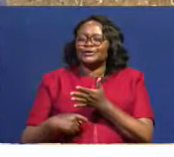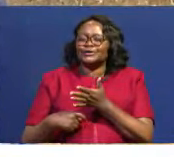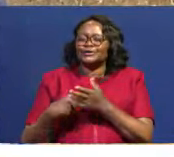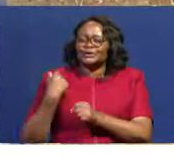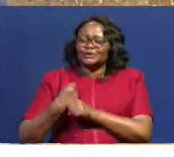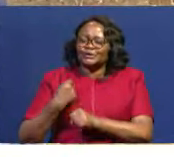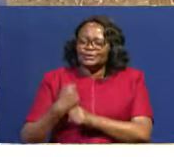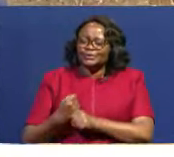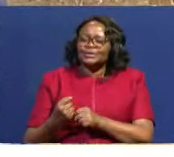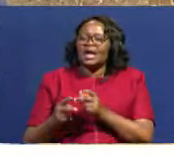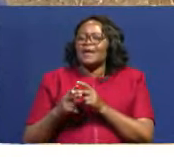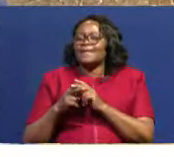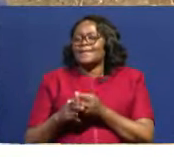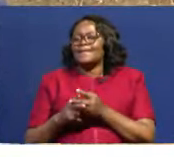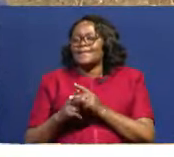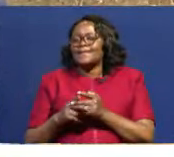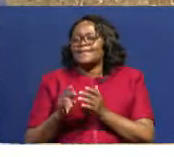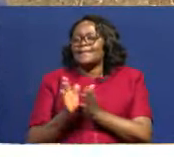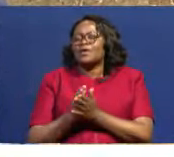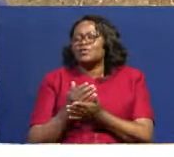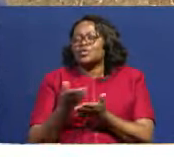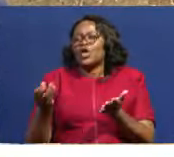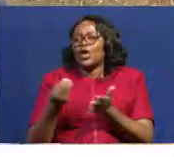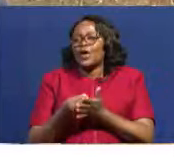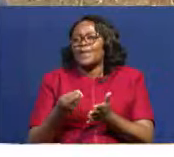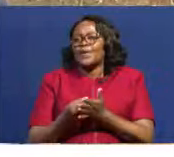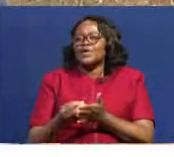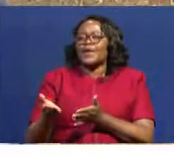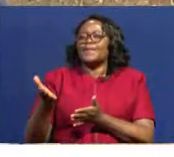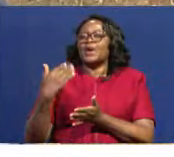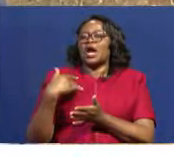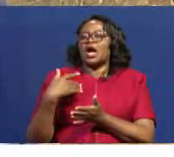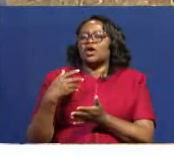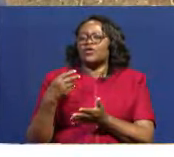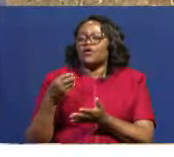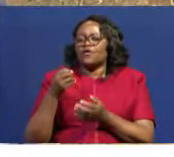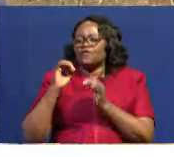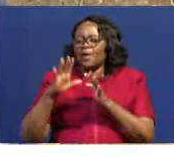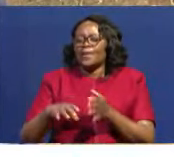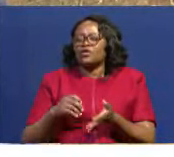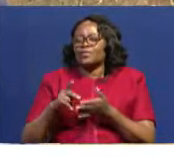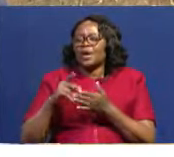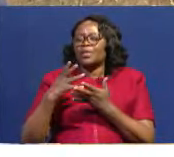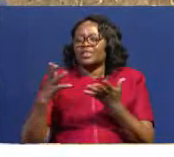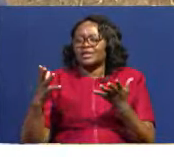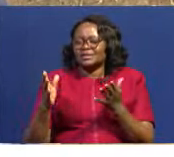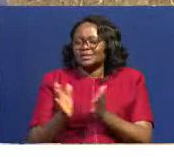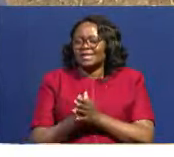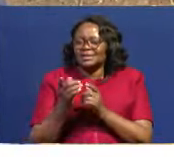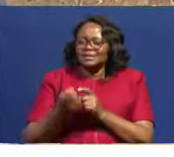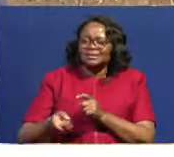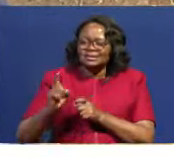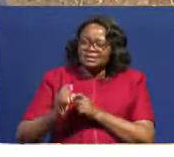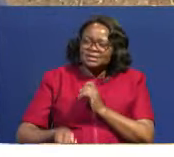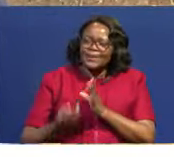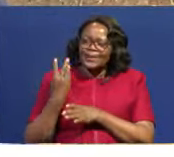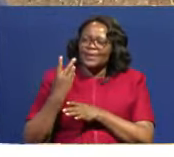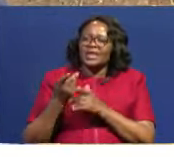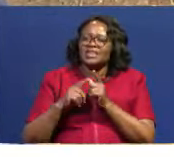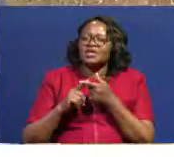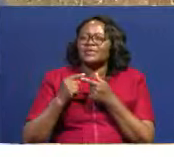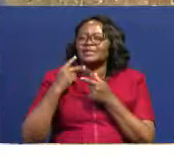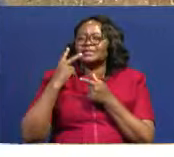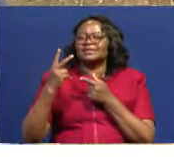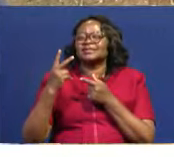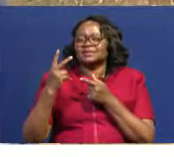operational maintenance, and that those proceeds will go back to the farmer to be able to buy more inputs and be able to increase his production. So we are looking